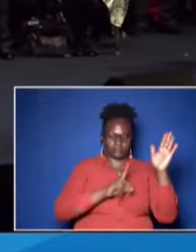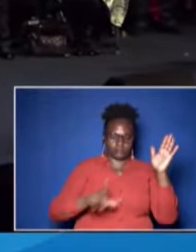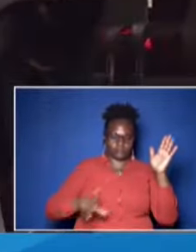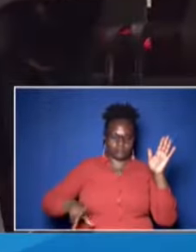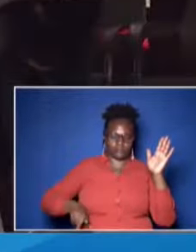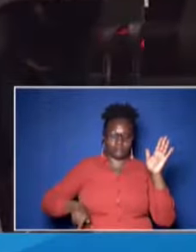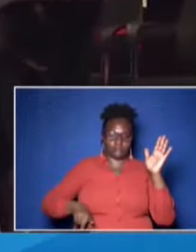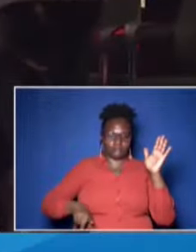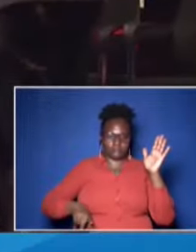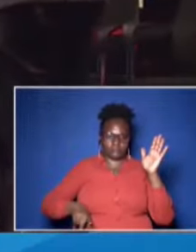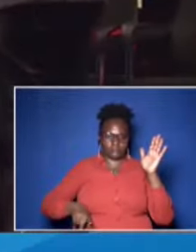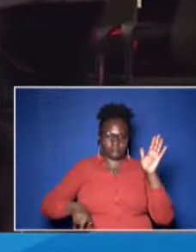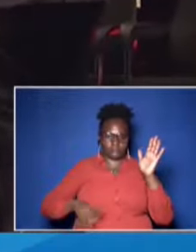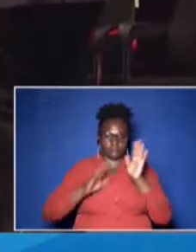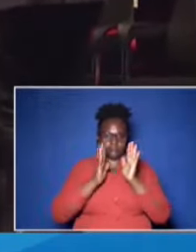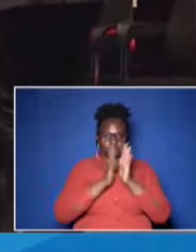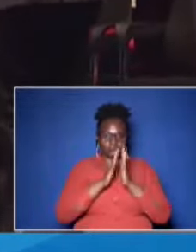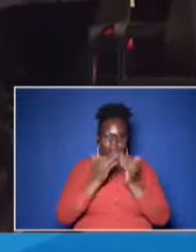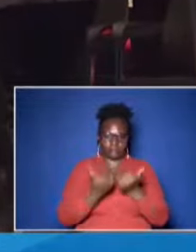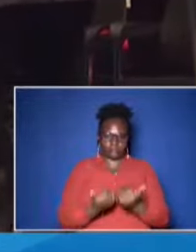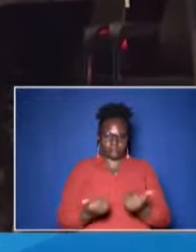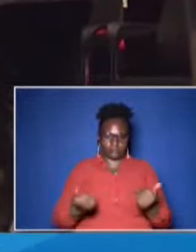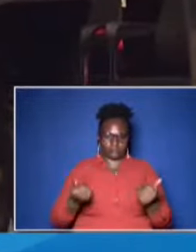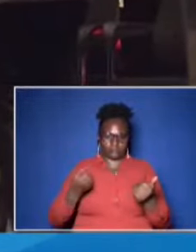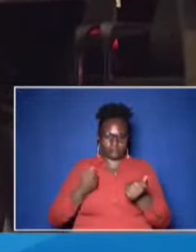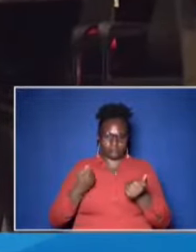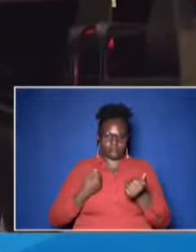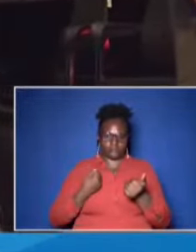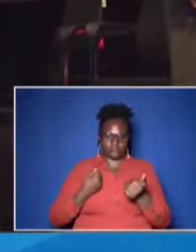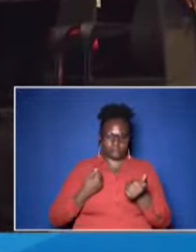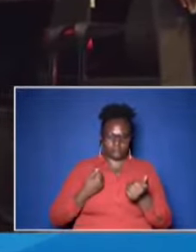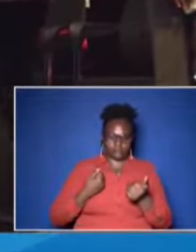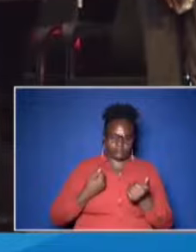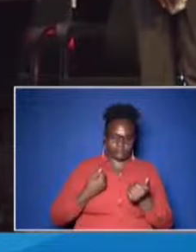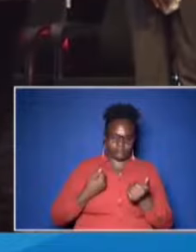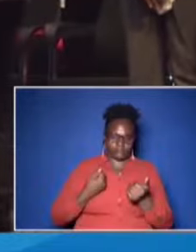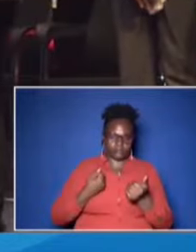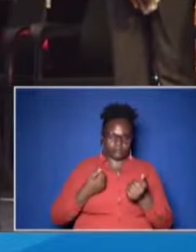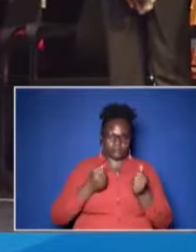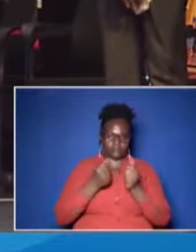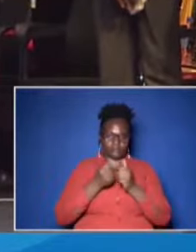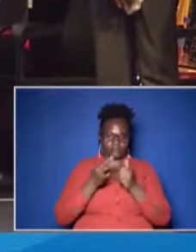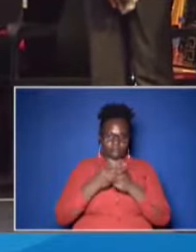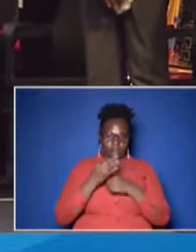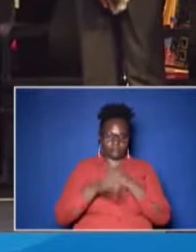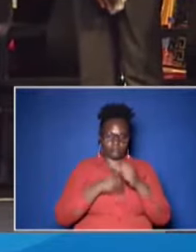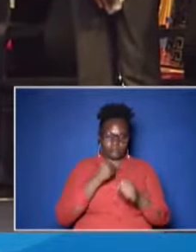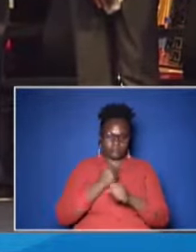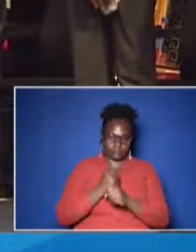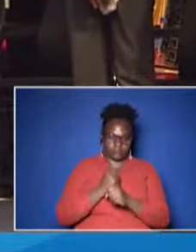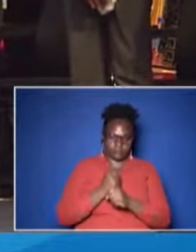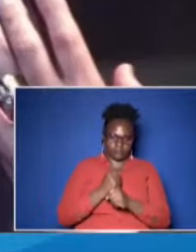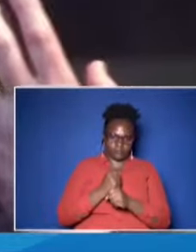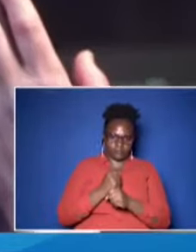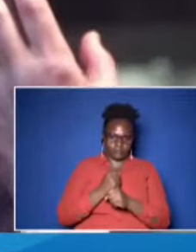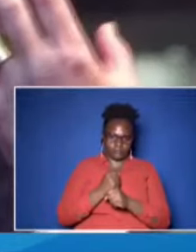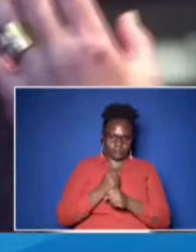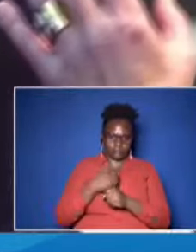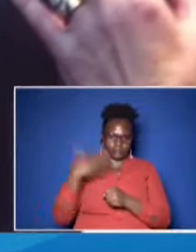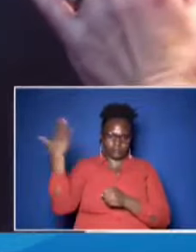Lord I pray this young girl 18 years of age will be